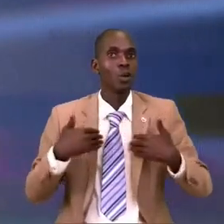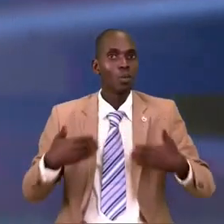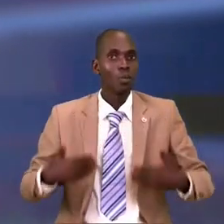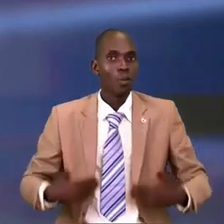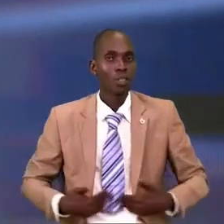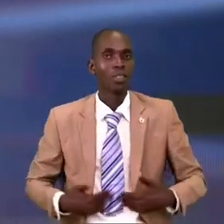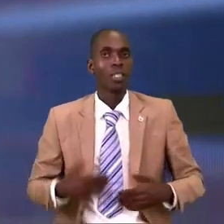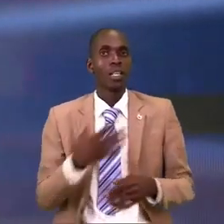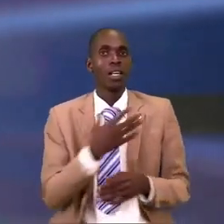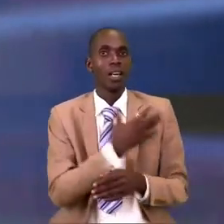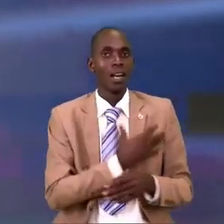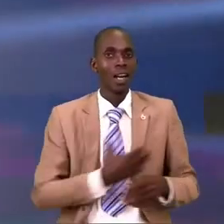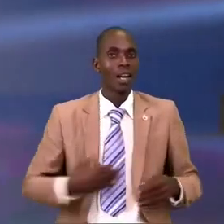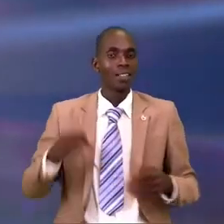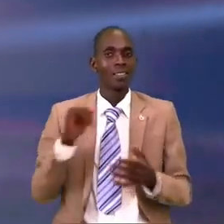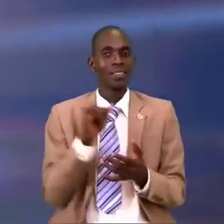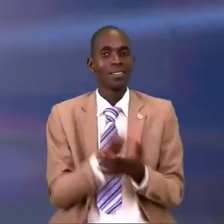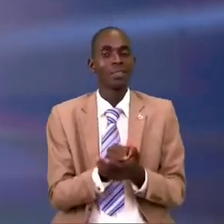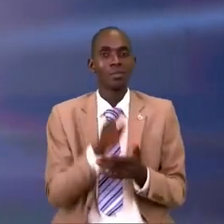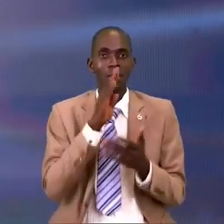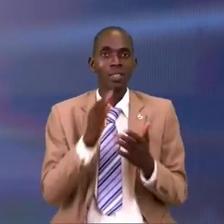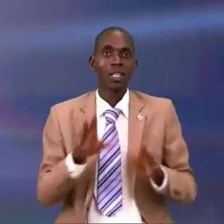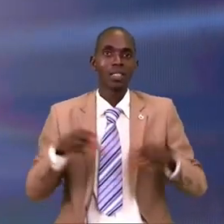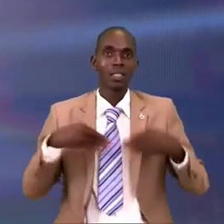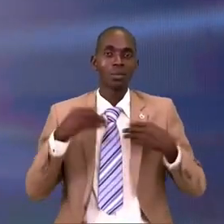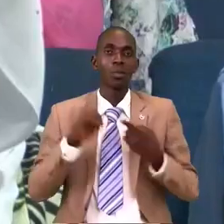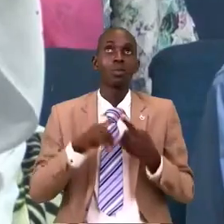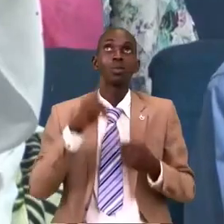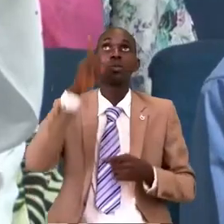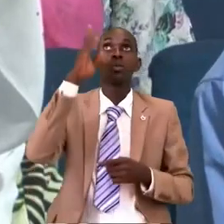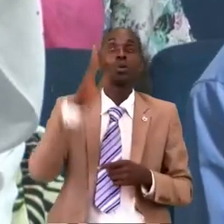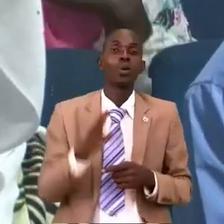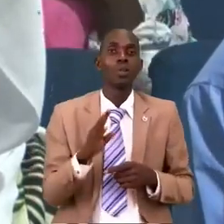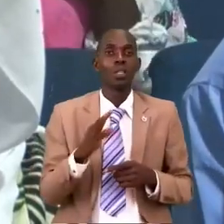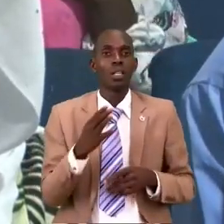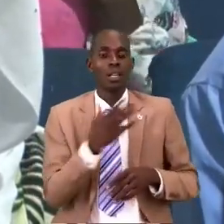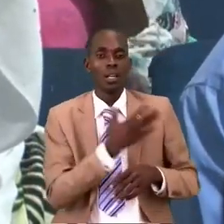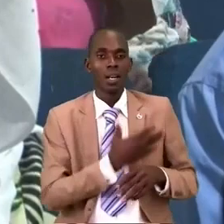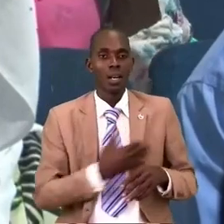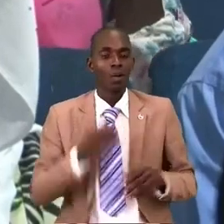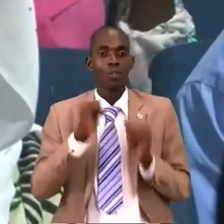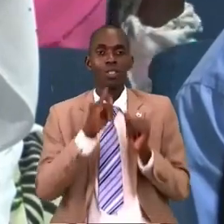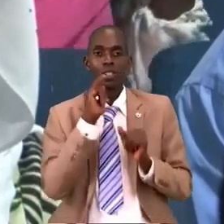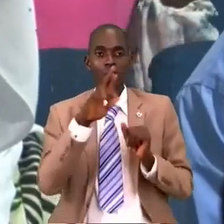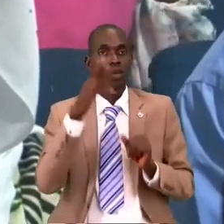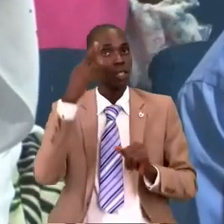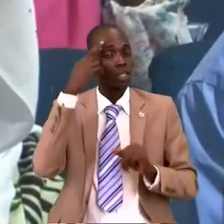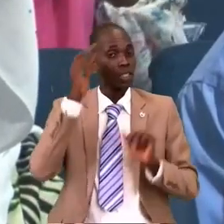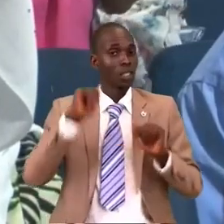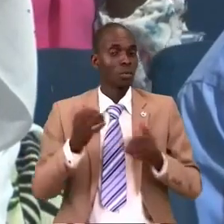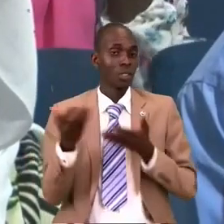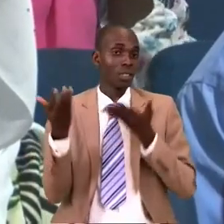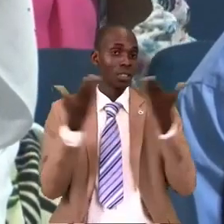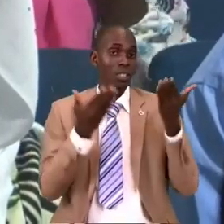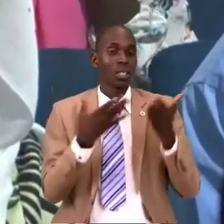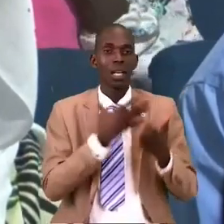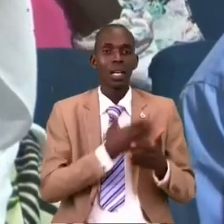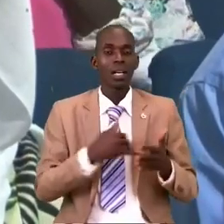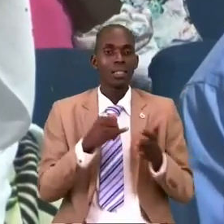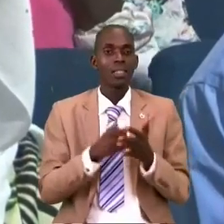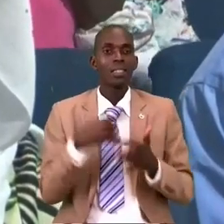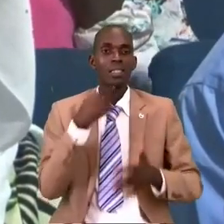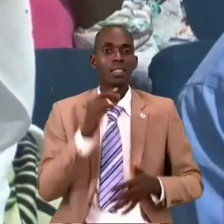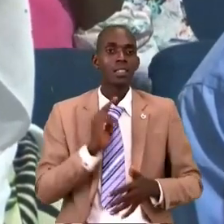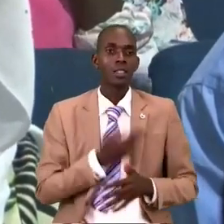2, it tells us, and be not conformed to this world. This world is ruled, governed